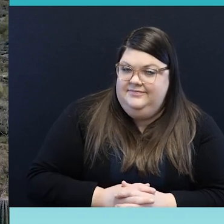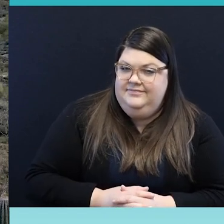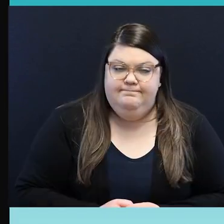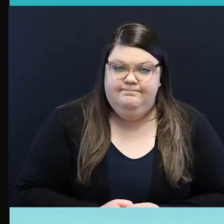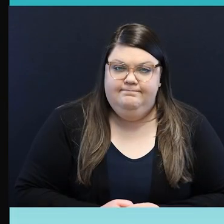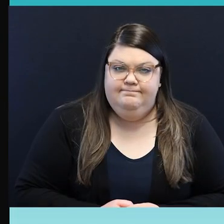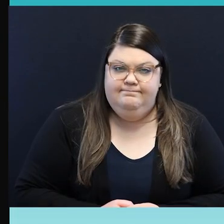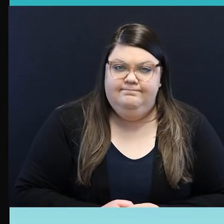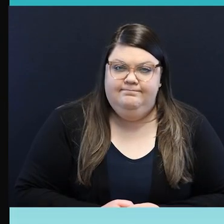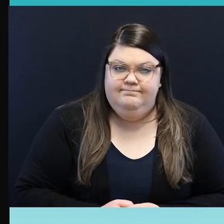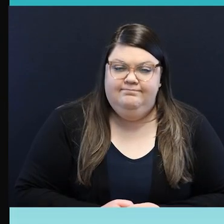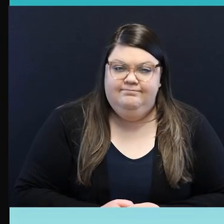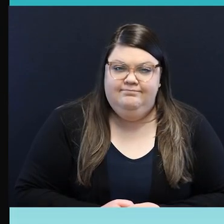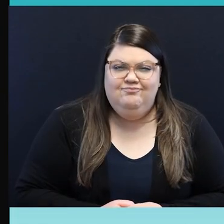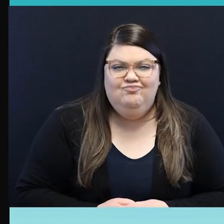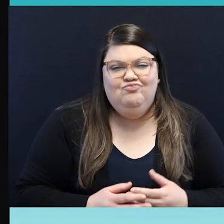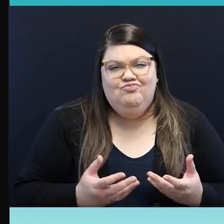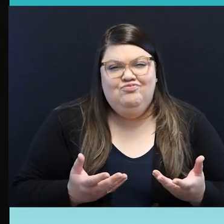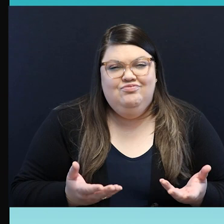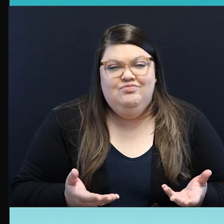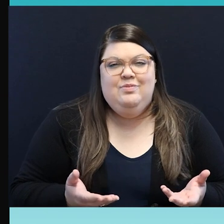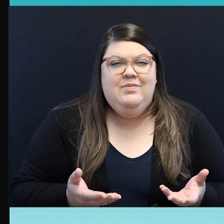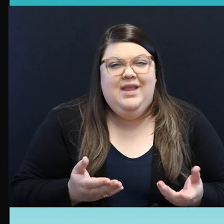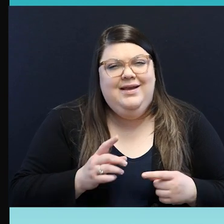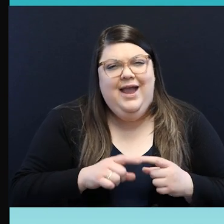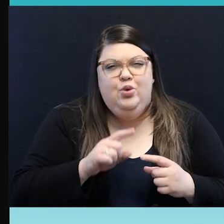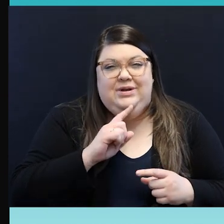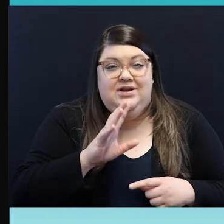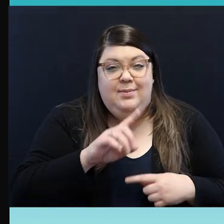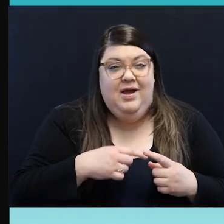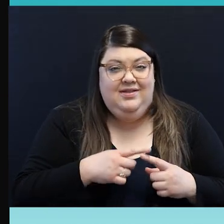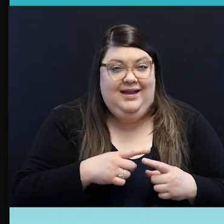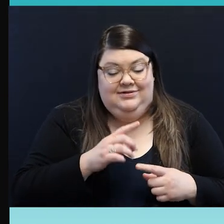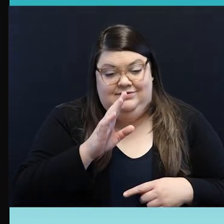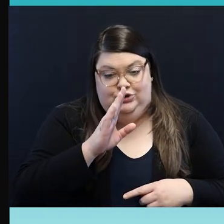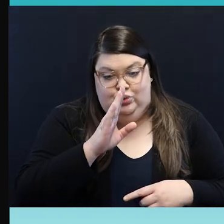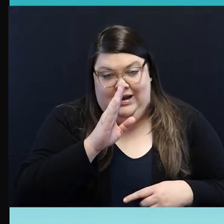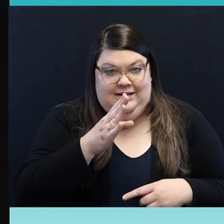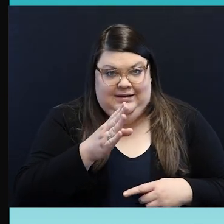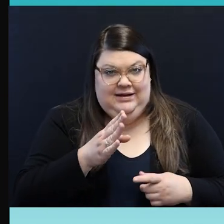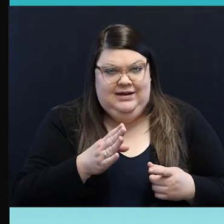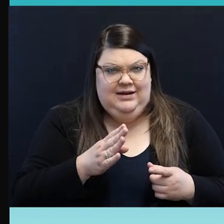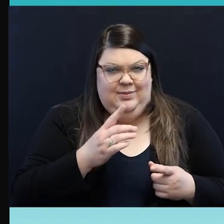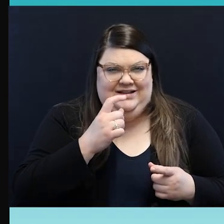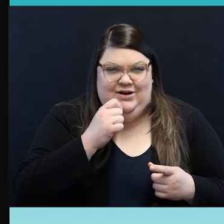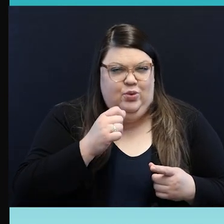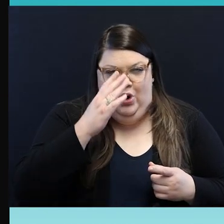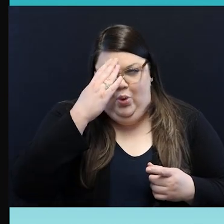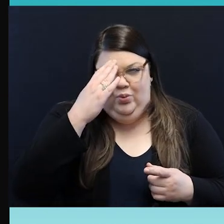So I can't really speak to that directly, not being within those health